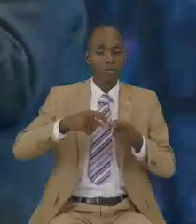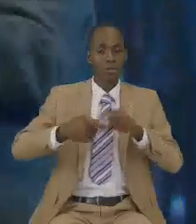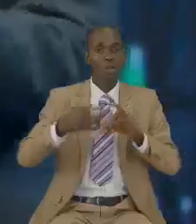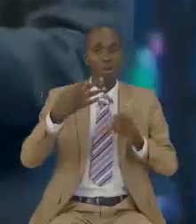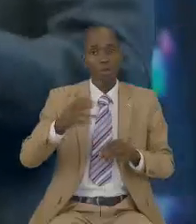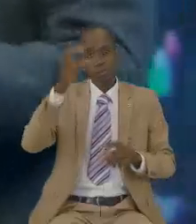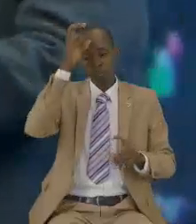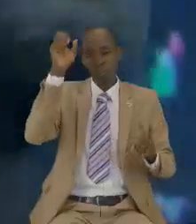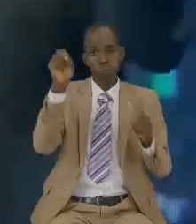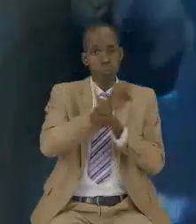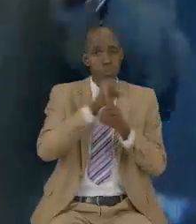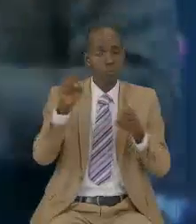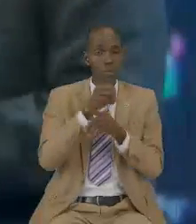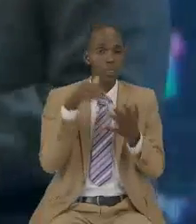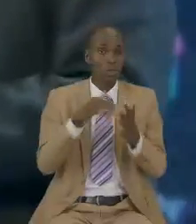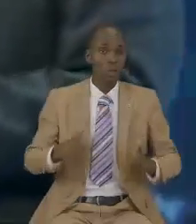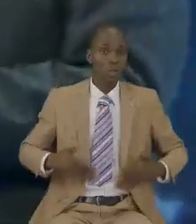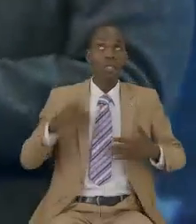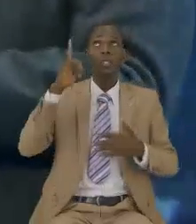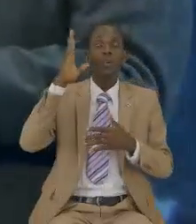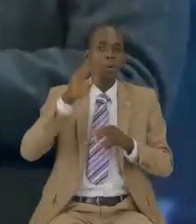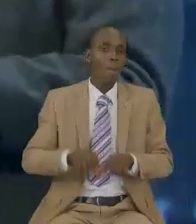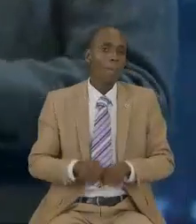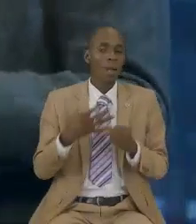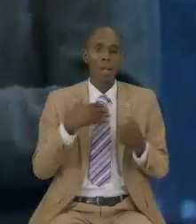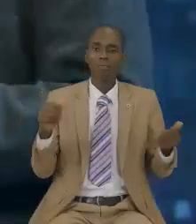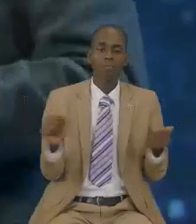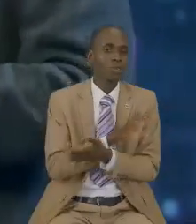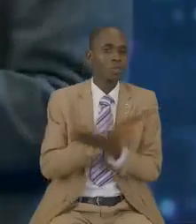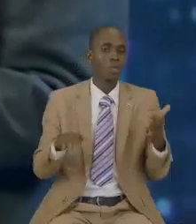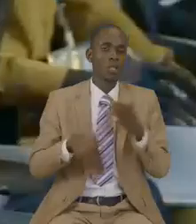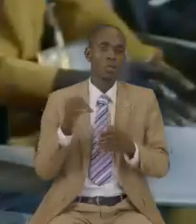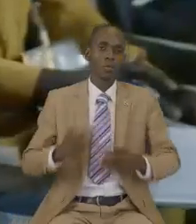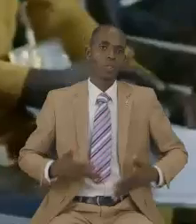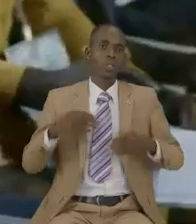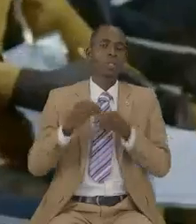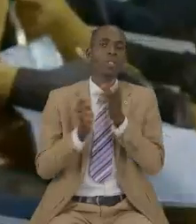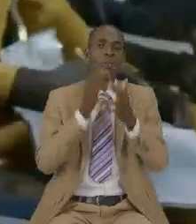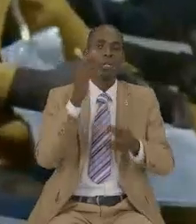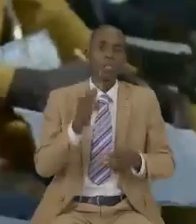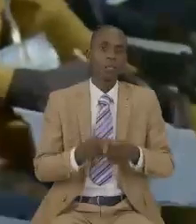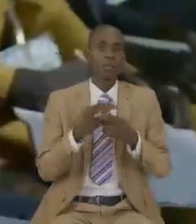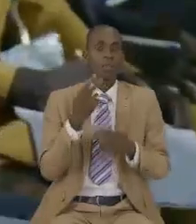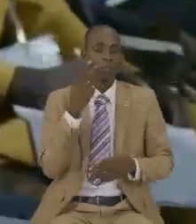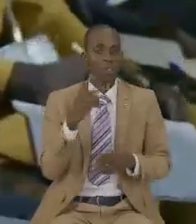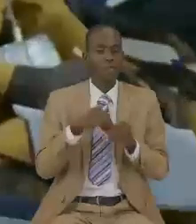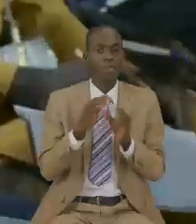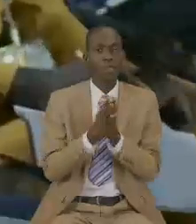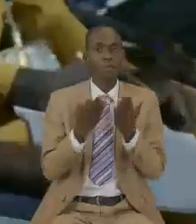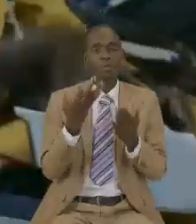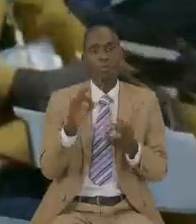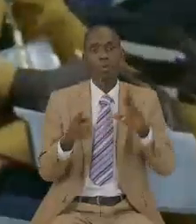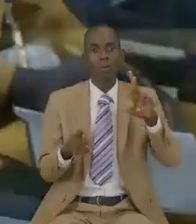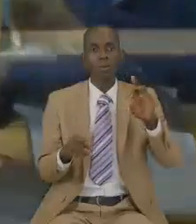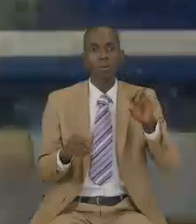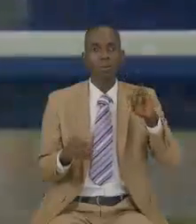satanic affliction, he will break and destroy in your life in Jesus' name. Look at Romans